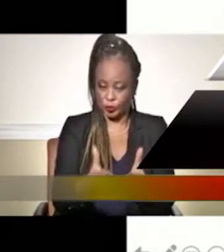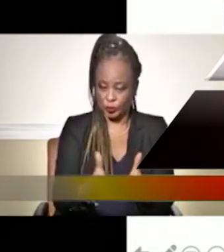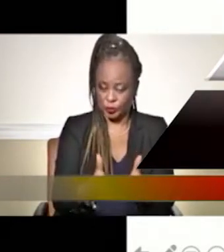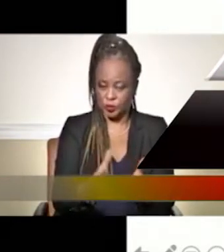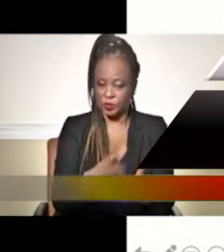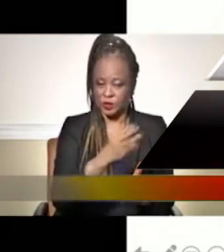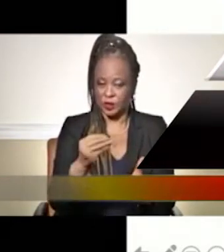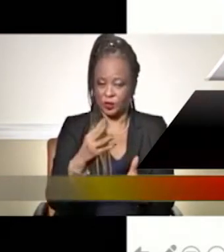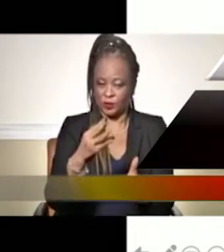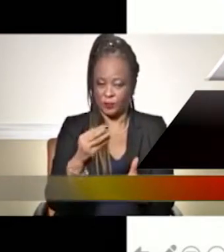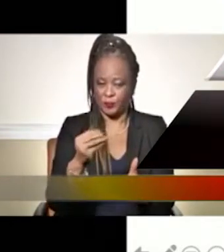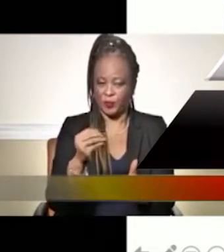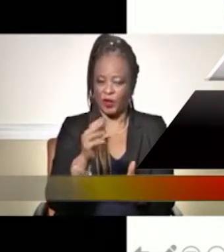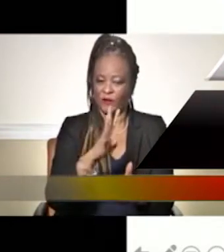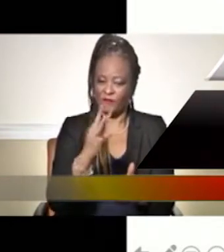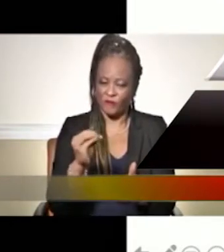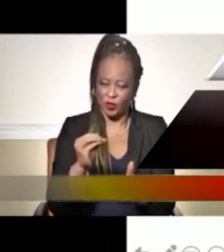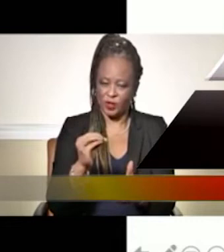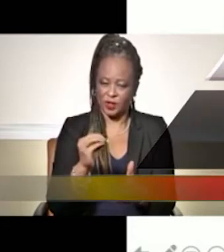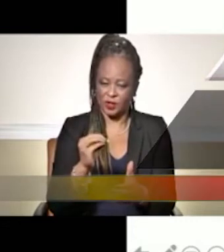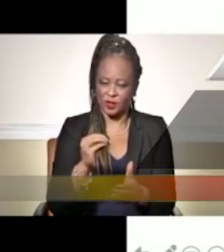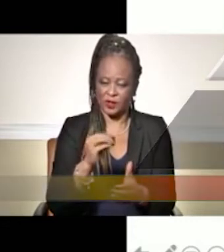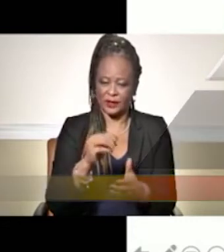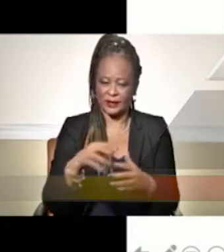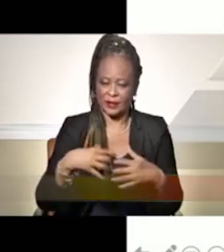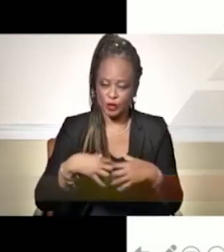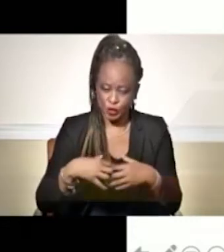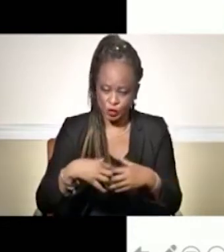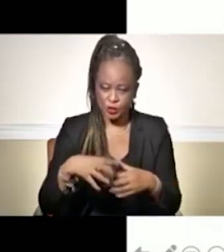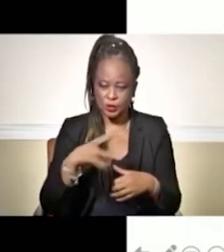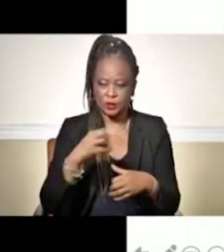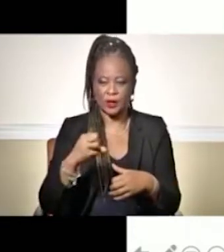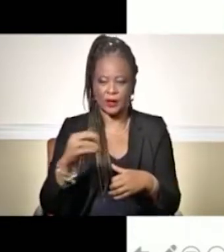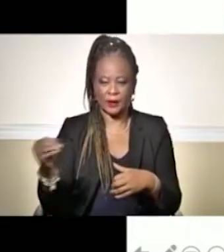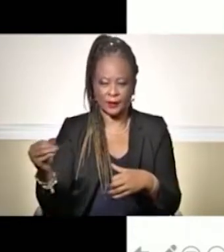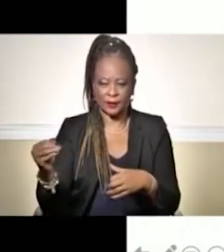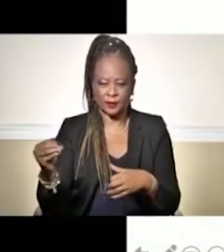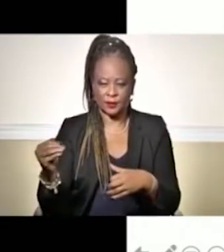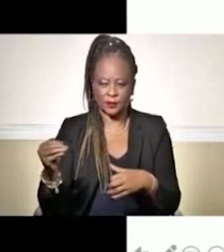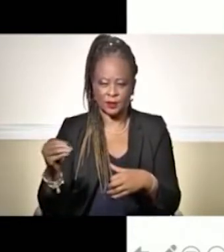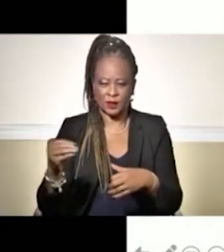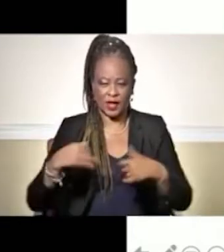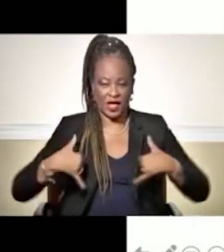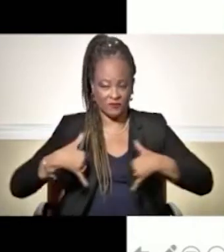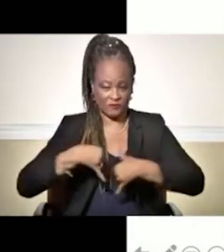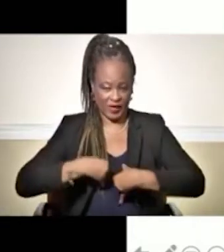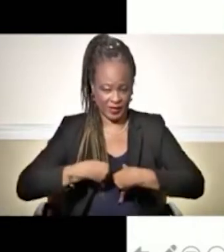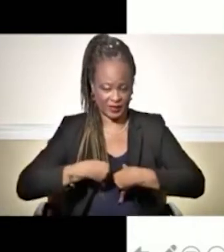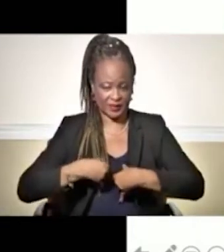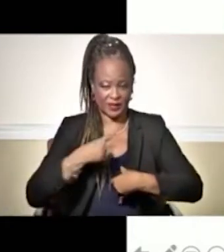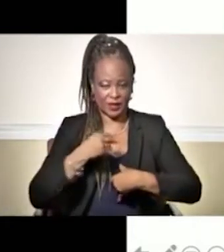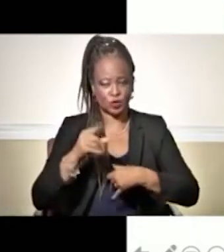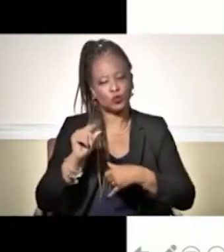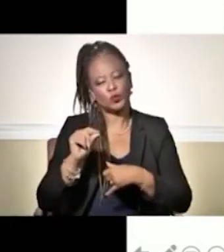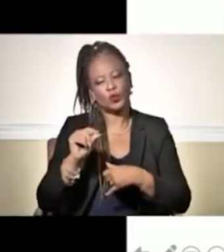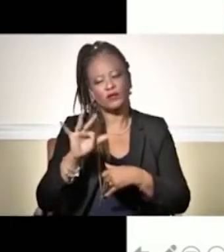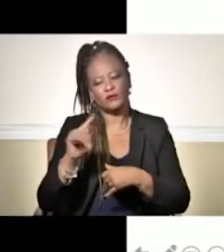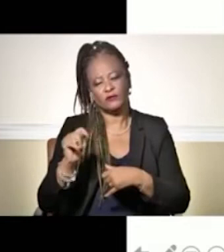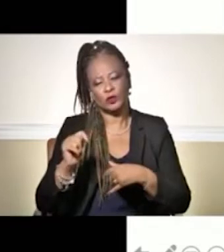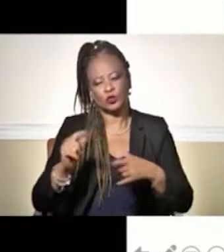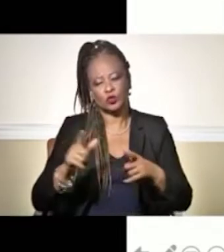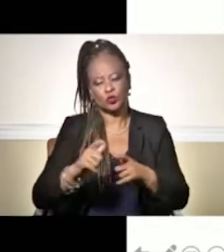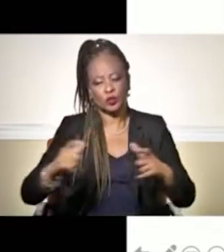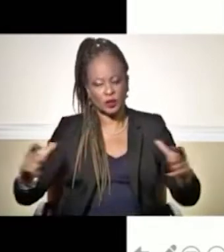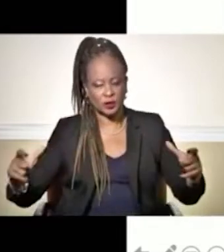new construction to residential buildings adhere to Build Back Better principles, Build Back Better guides serve as an